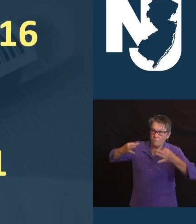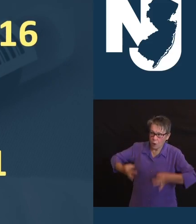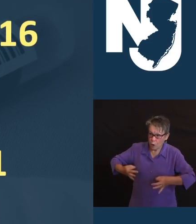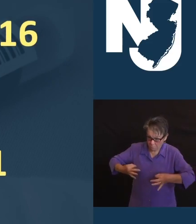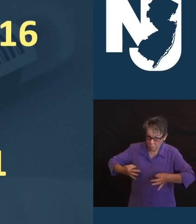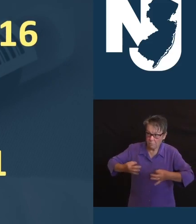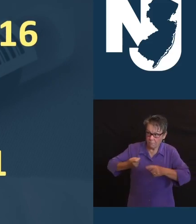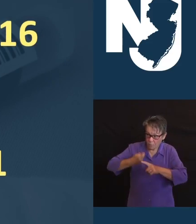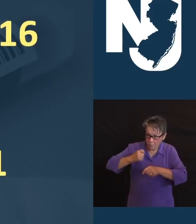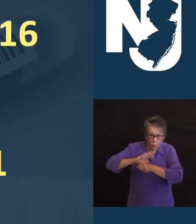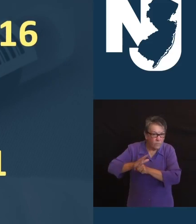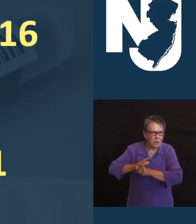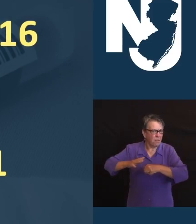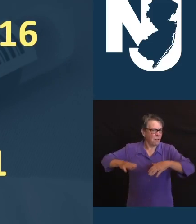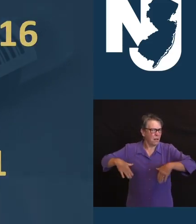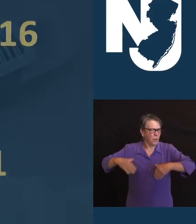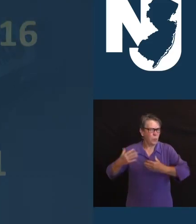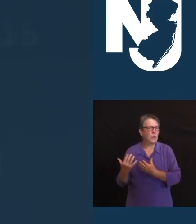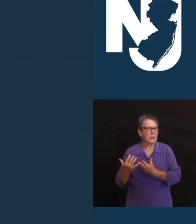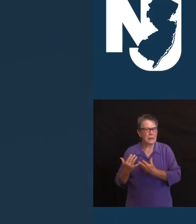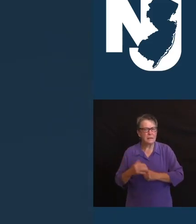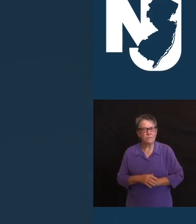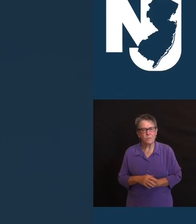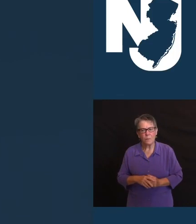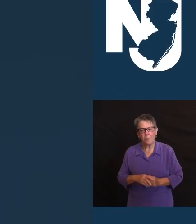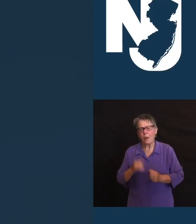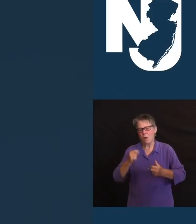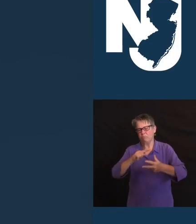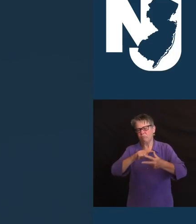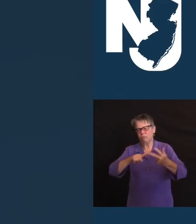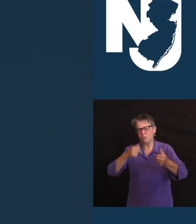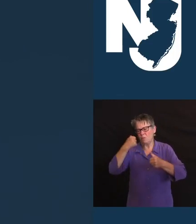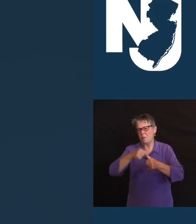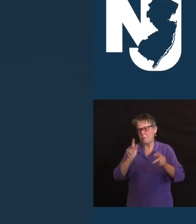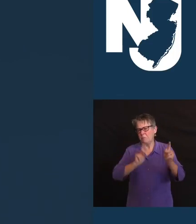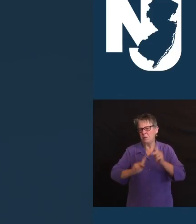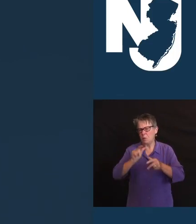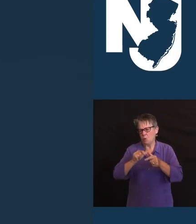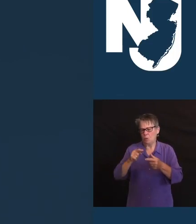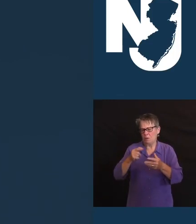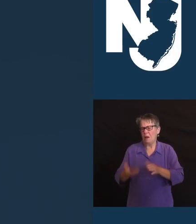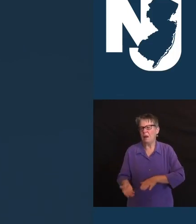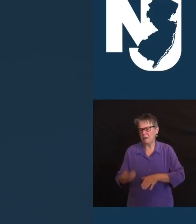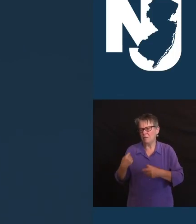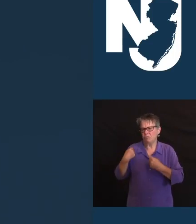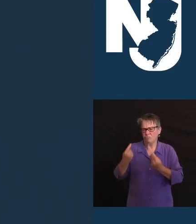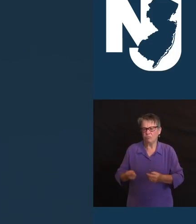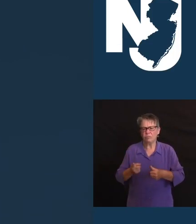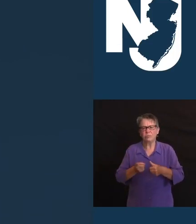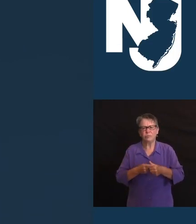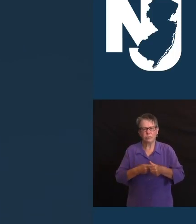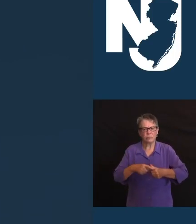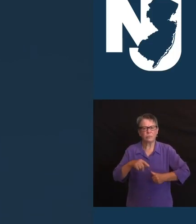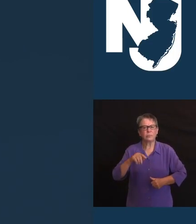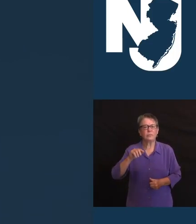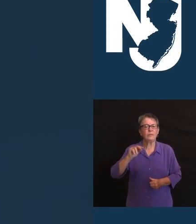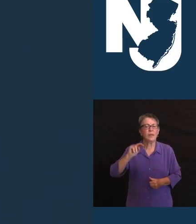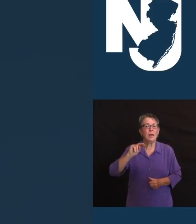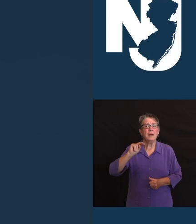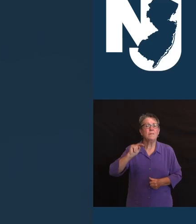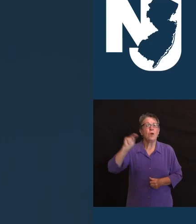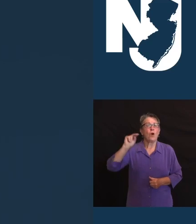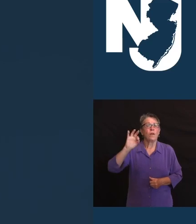taken away from our extraordinary New Jersey family. We begin in Fort Lee, the home of Francesca Porco,